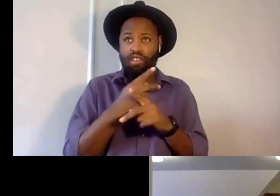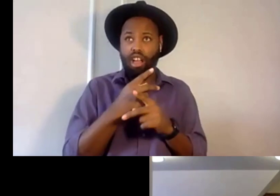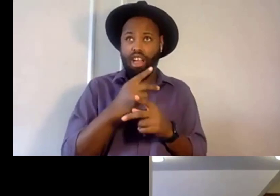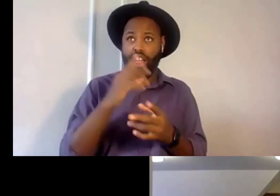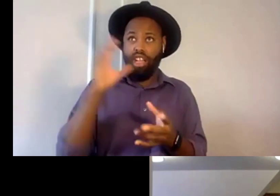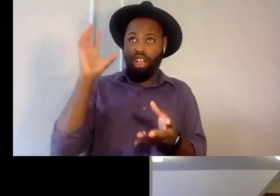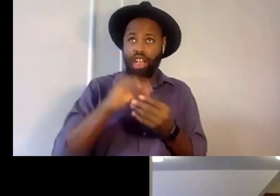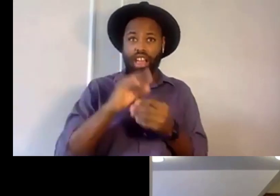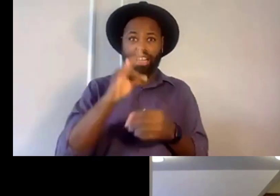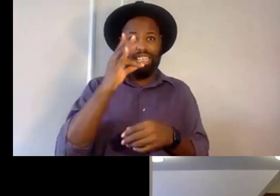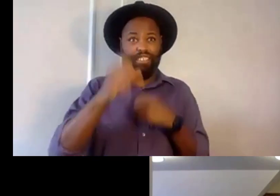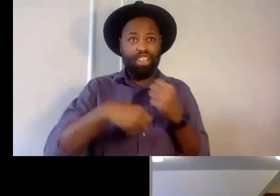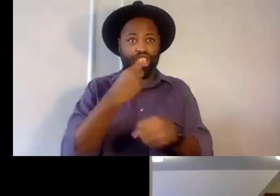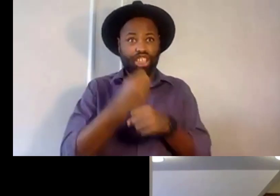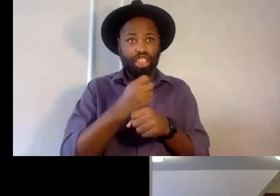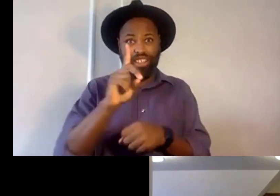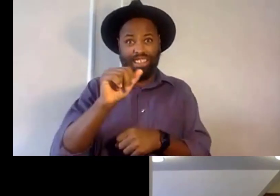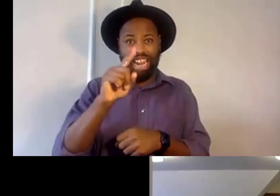you're going to see a lot more